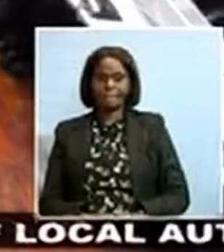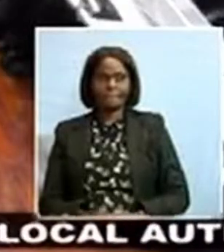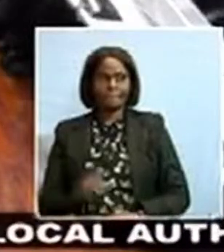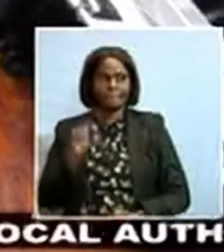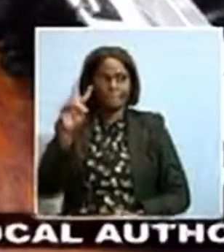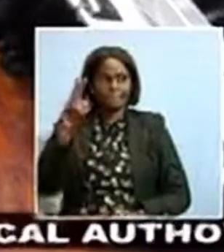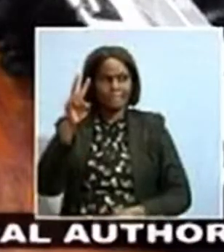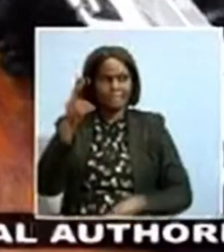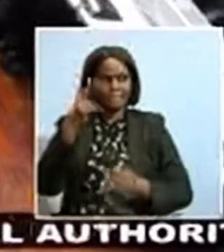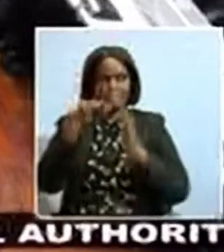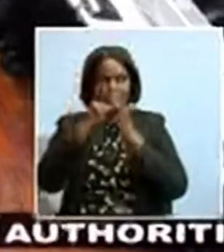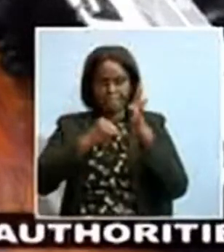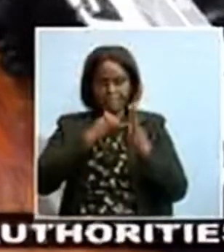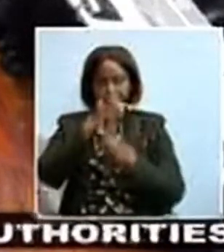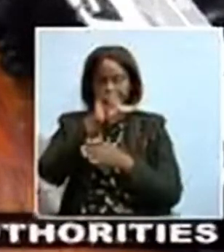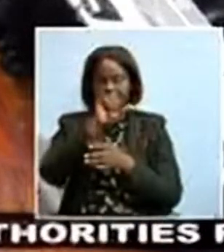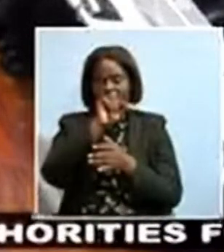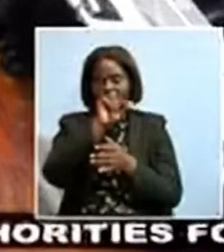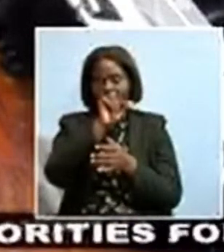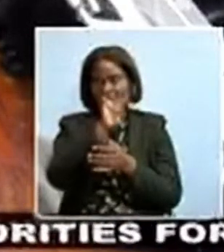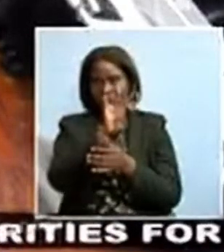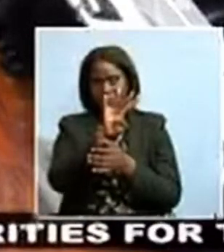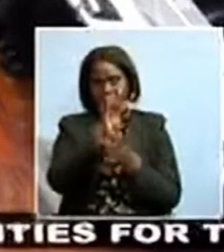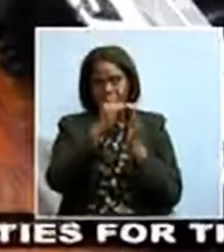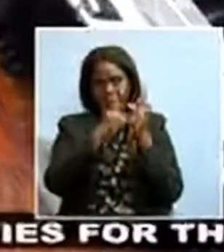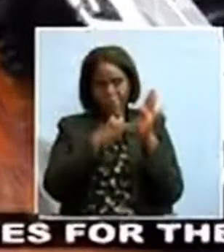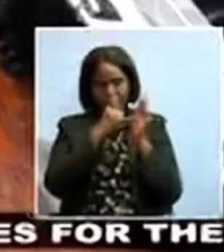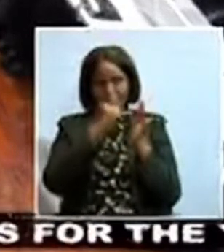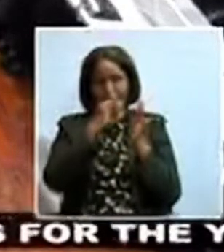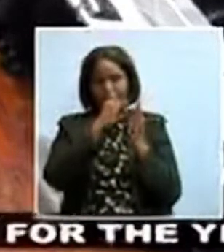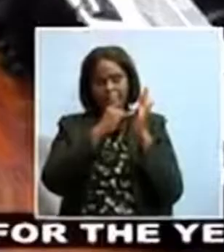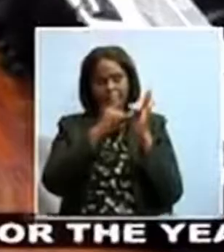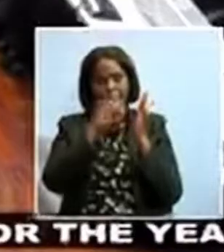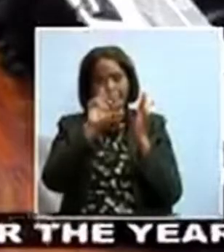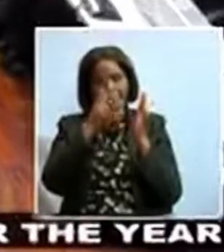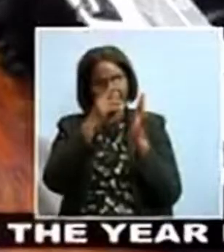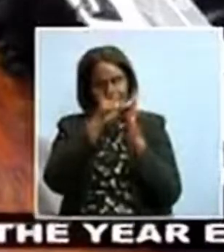2nd January 2024.